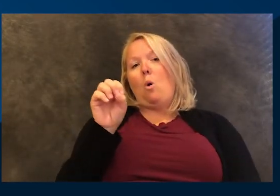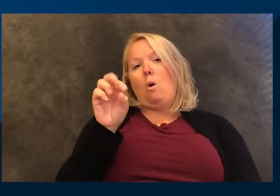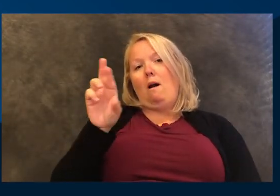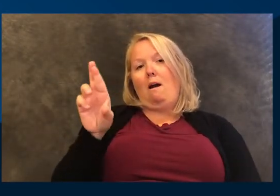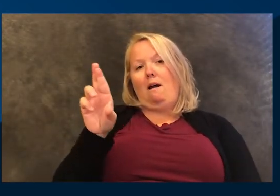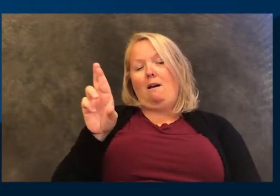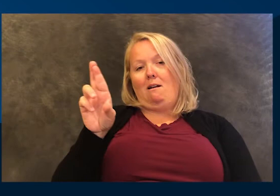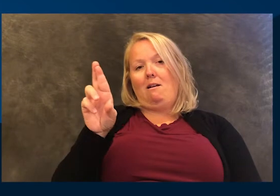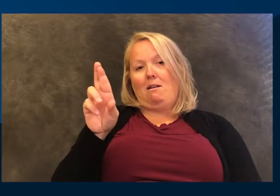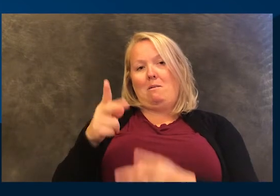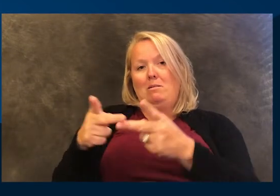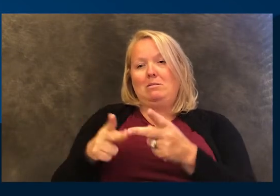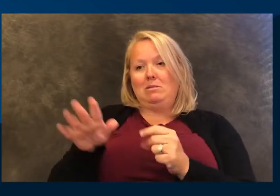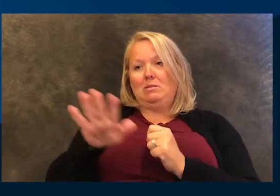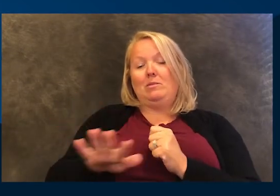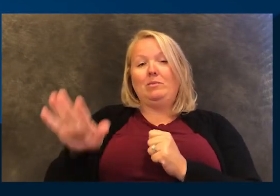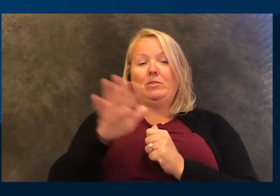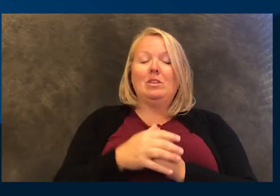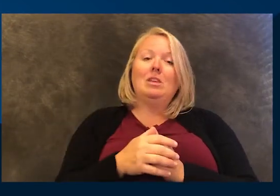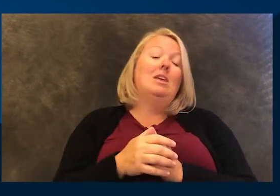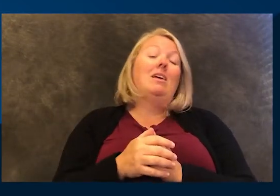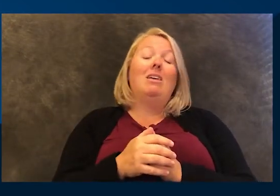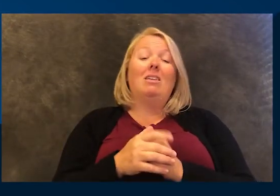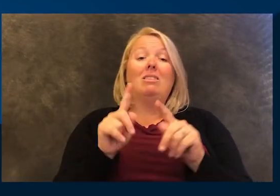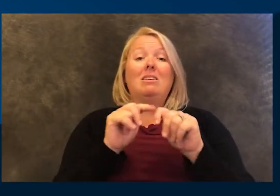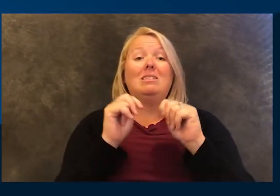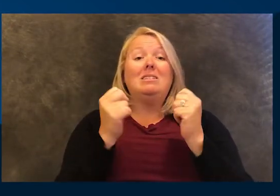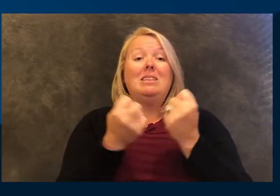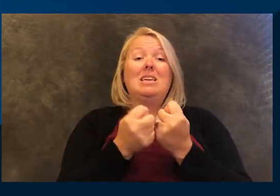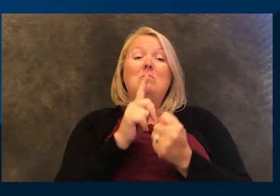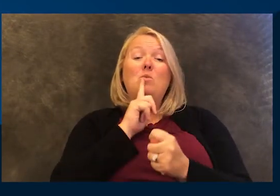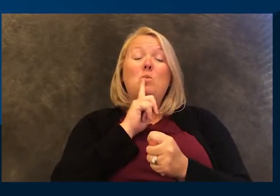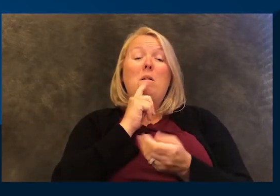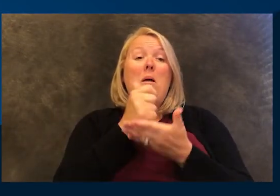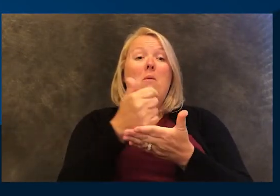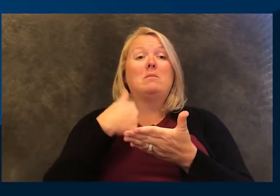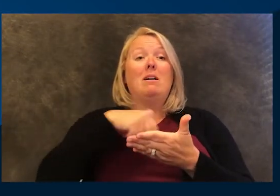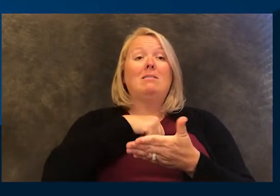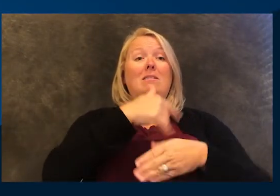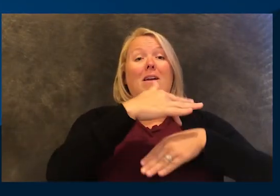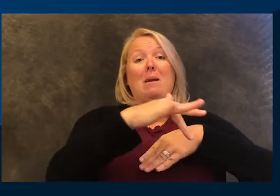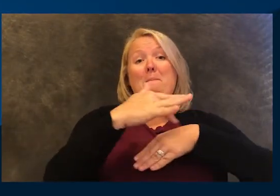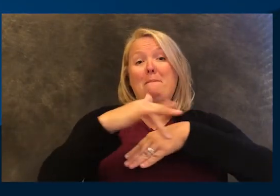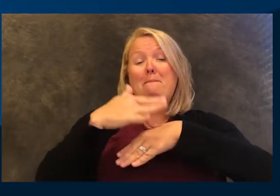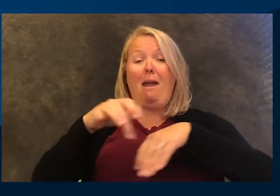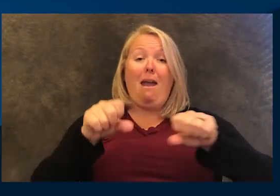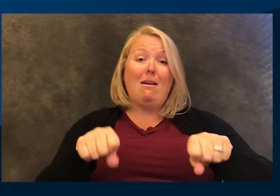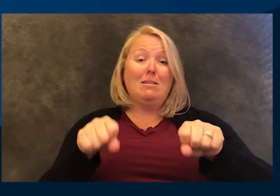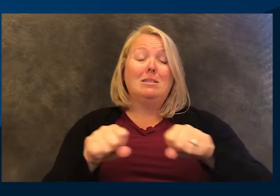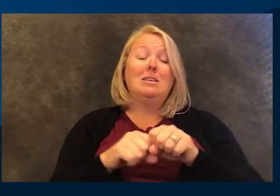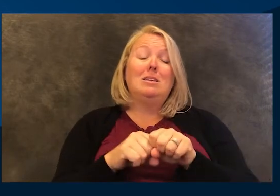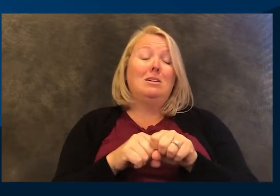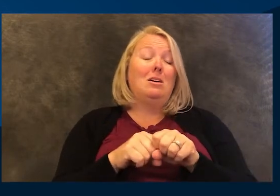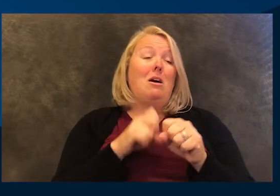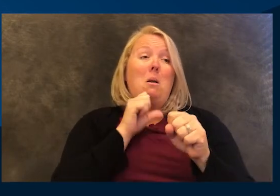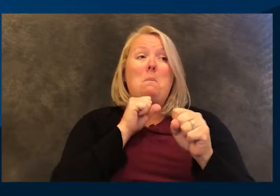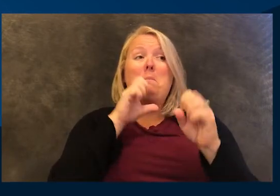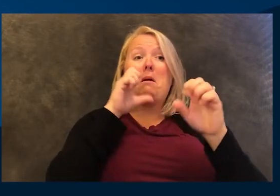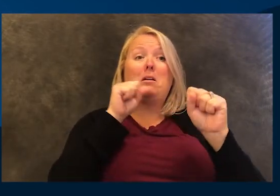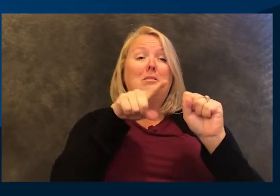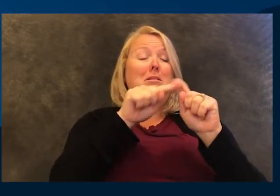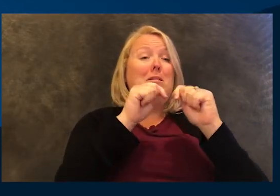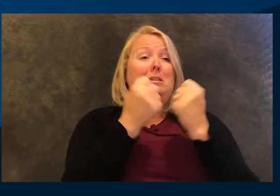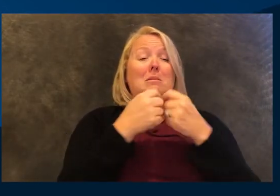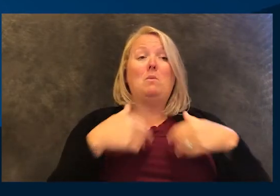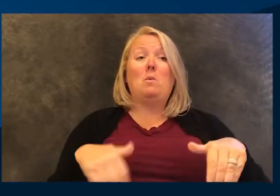The teamwork that it takes to create capacity is a huge lift. And these teams have done amazing jobs, and that I